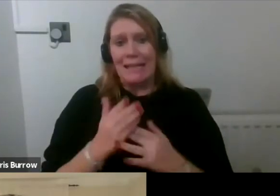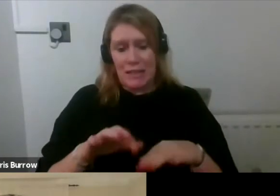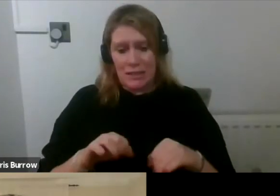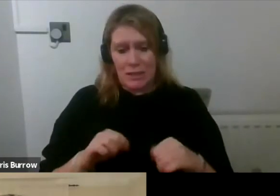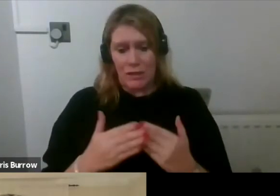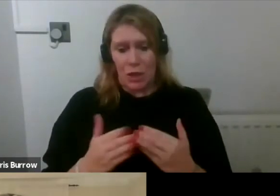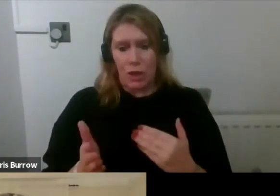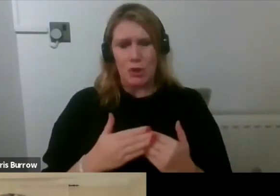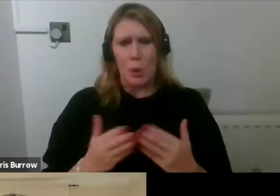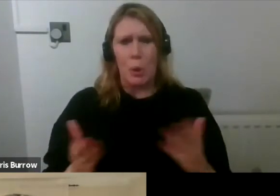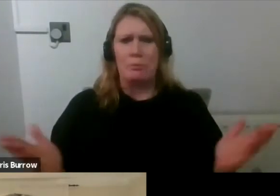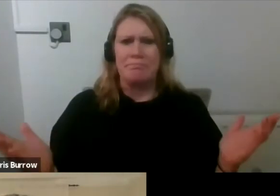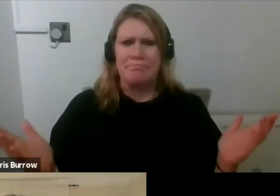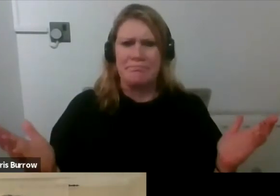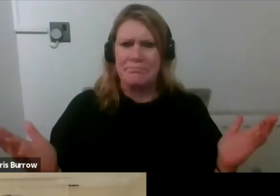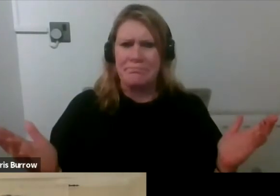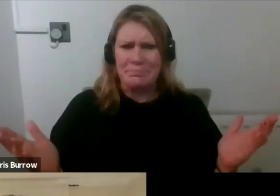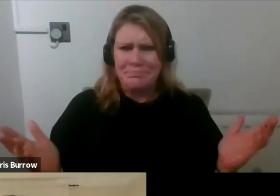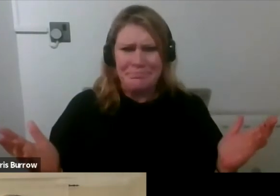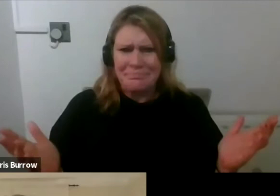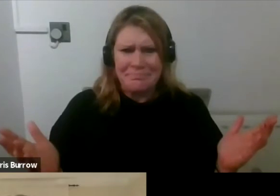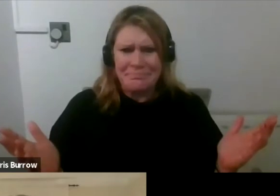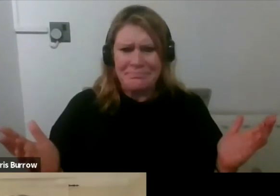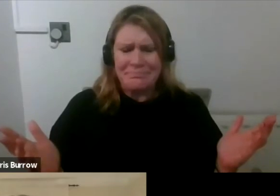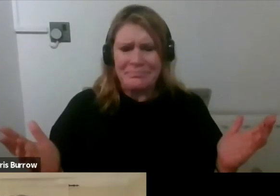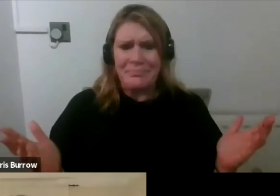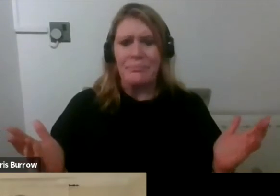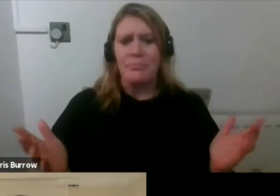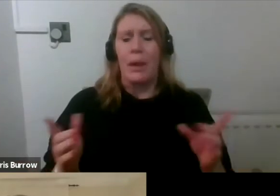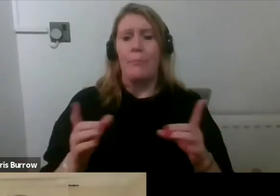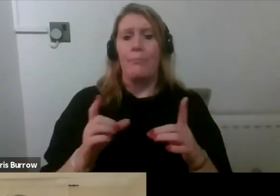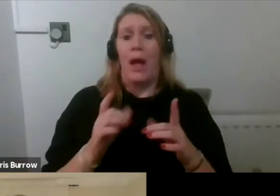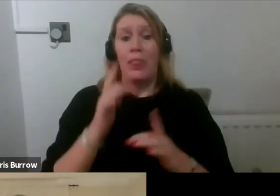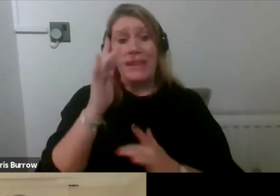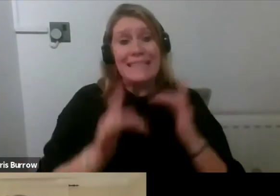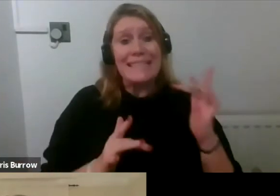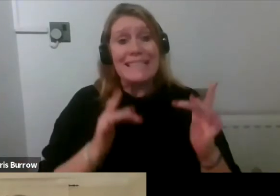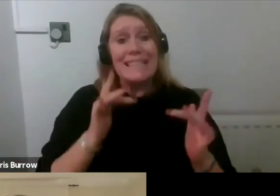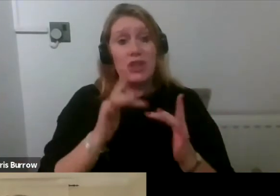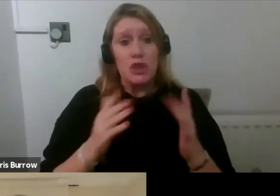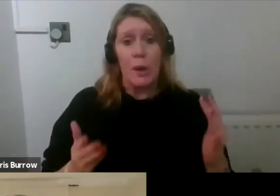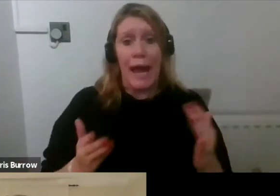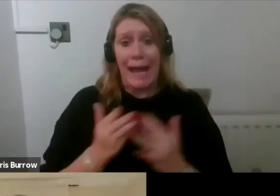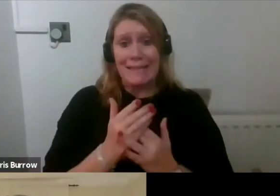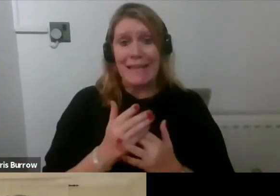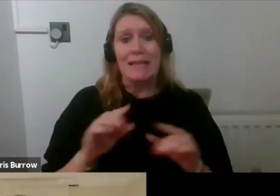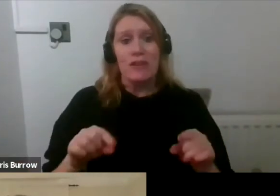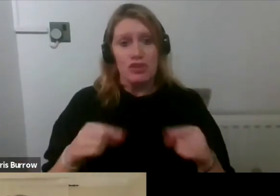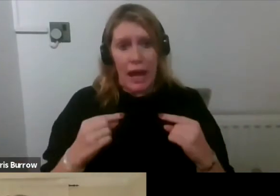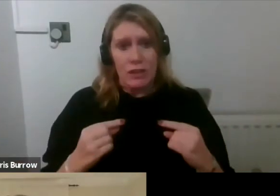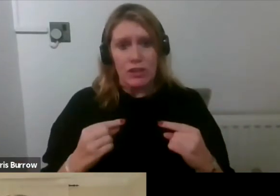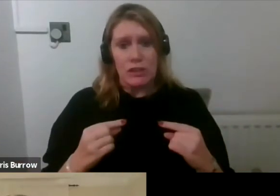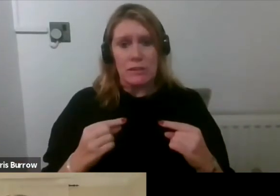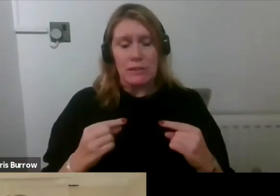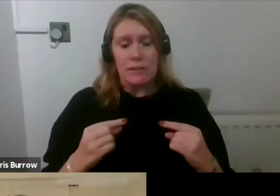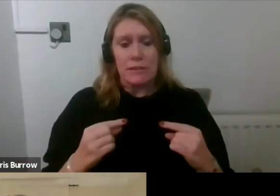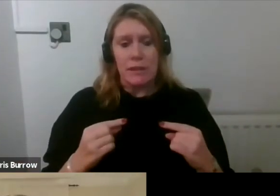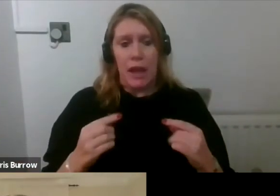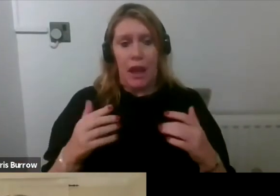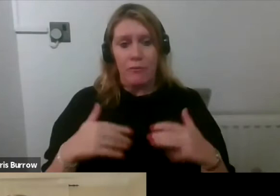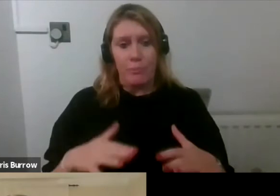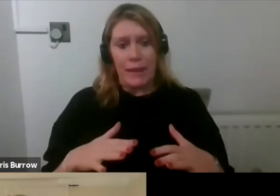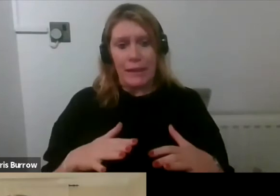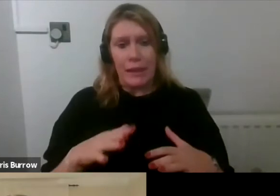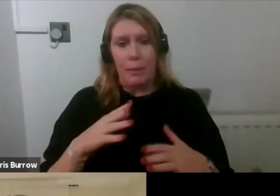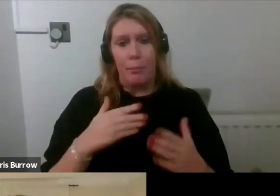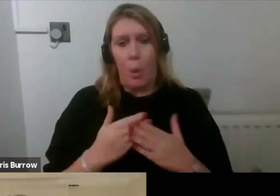And yes, I think the digital access for us, the challenges have really been around visual